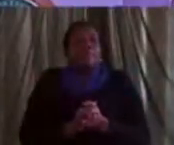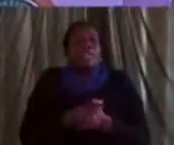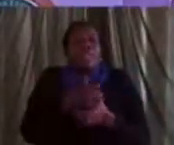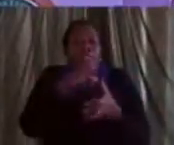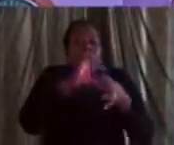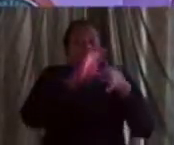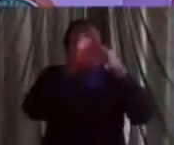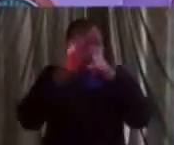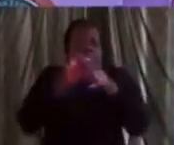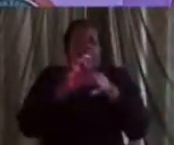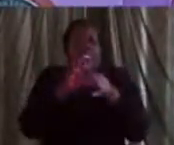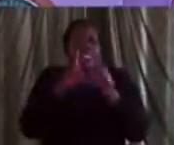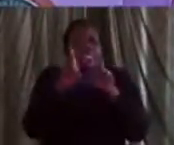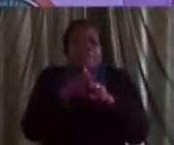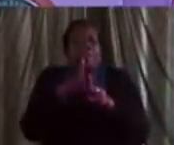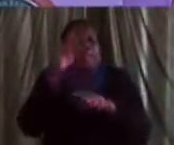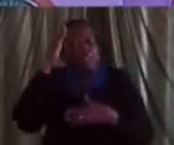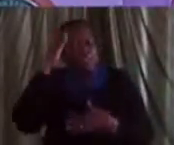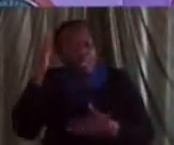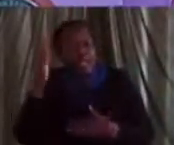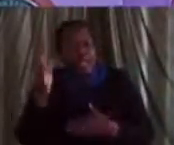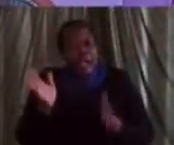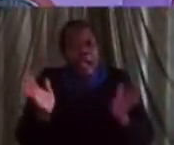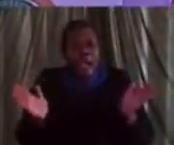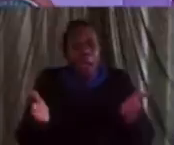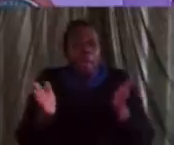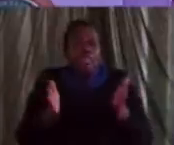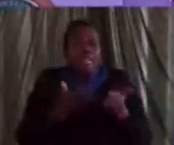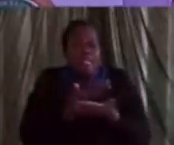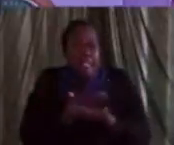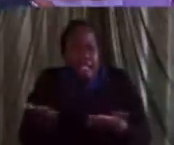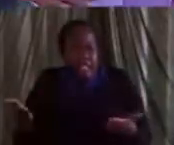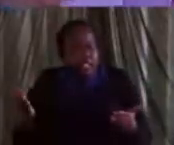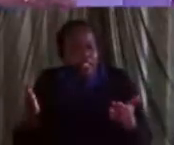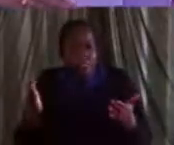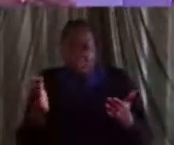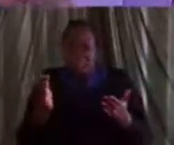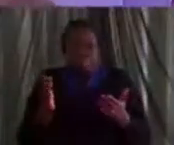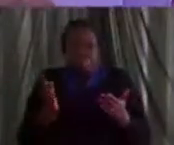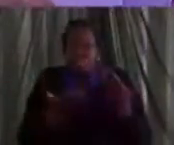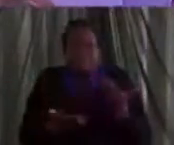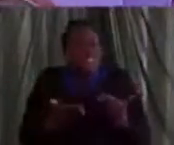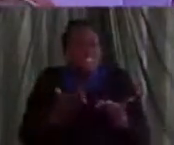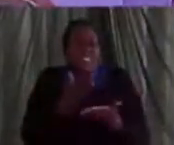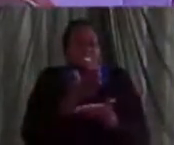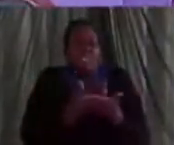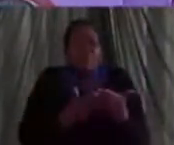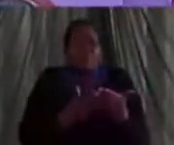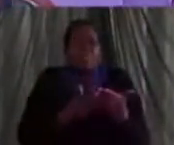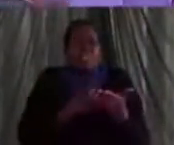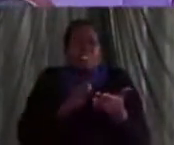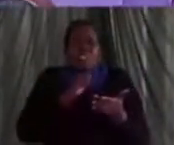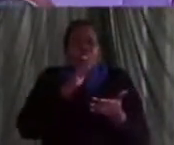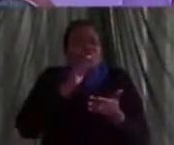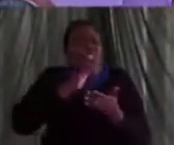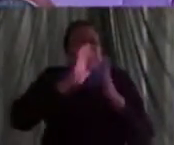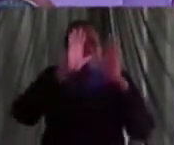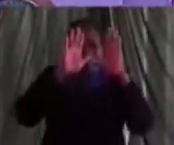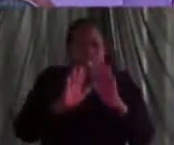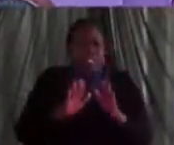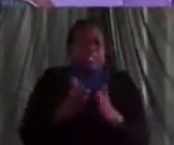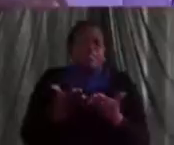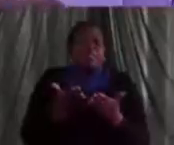is concerned, insofar as their harmony is concerned. Things which may not be very high sounding, but very, very